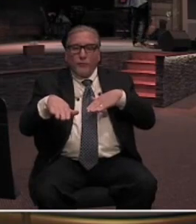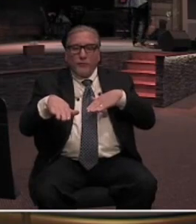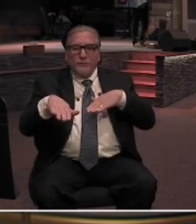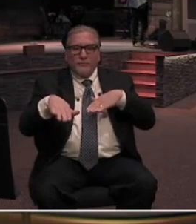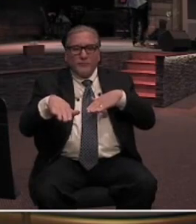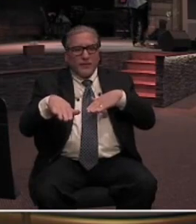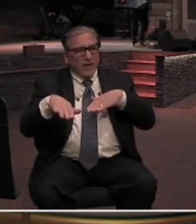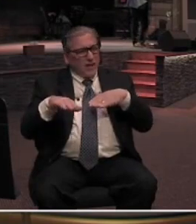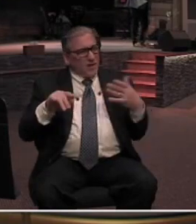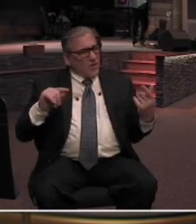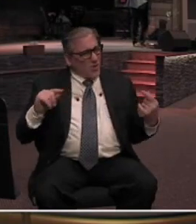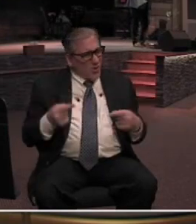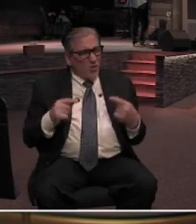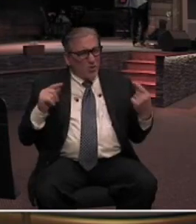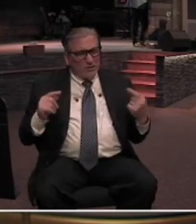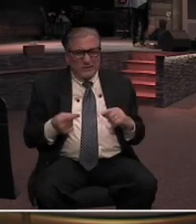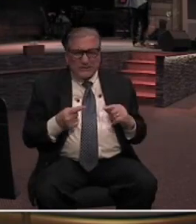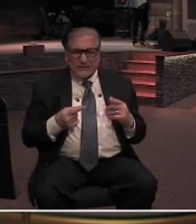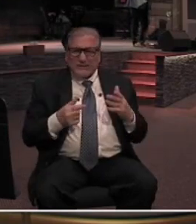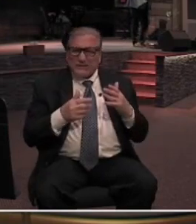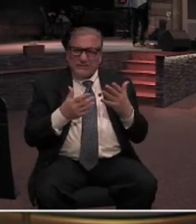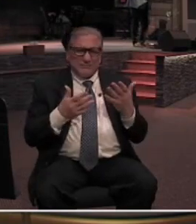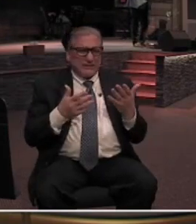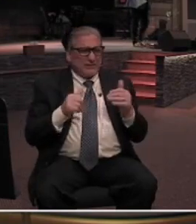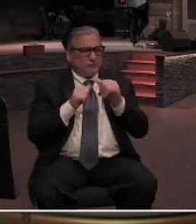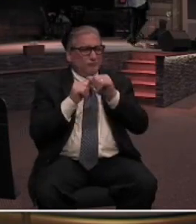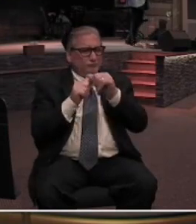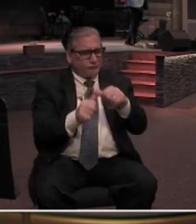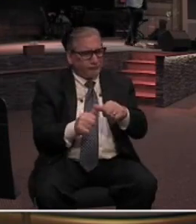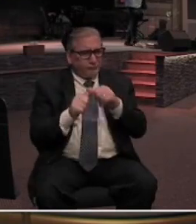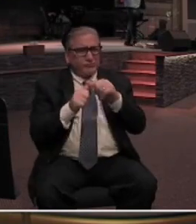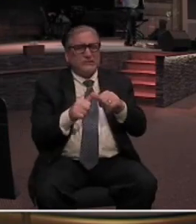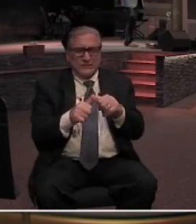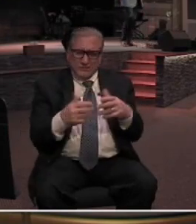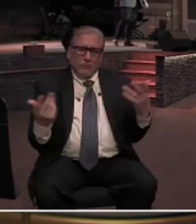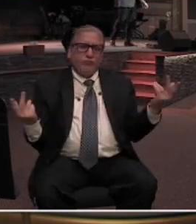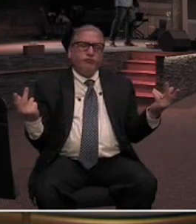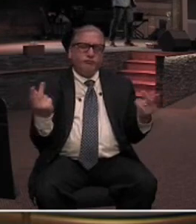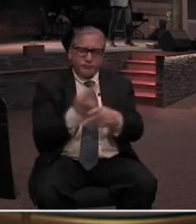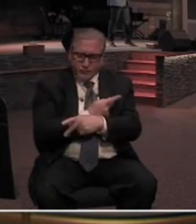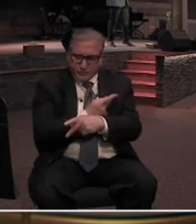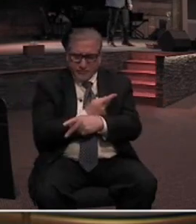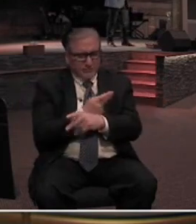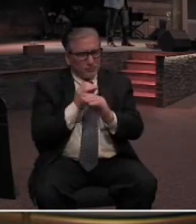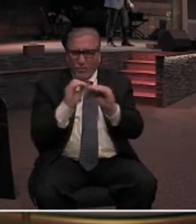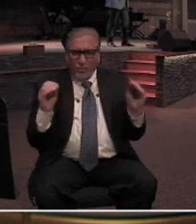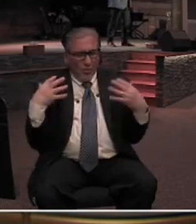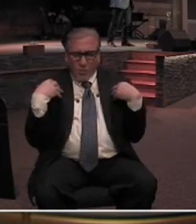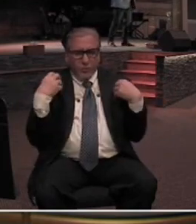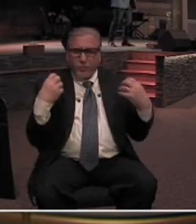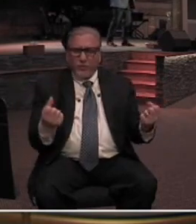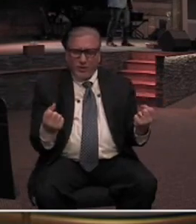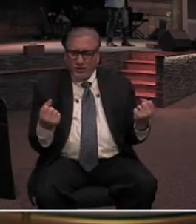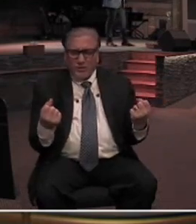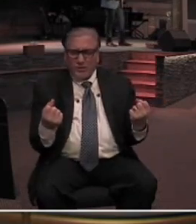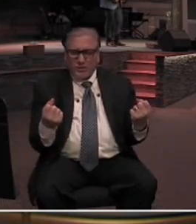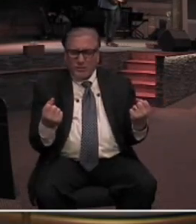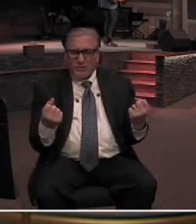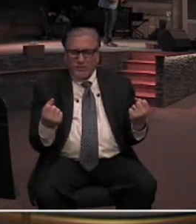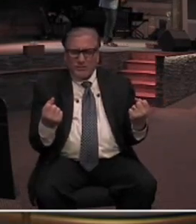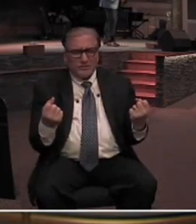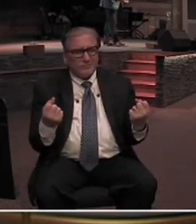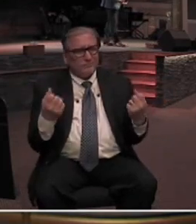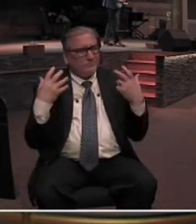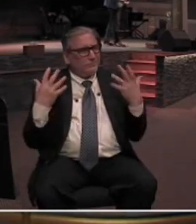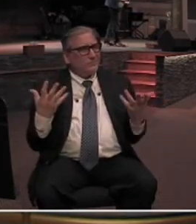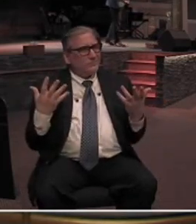The injury just seemed to be worse. No healing in sight. What more